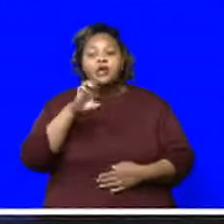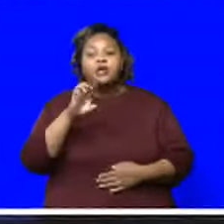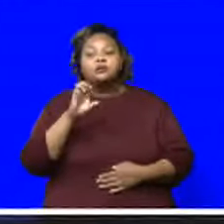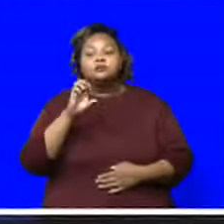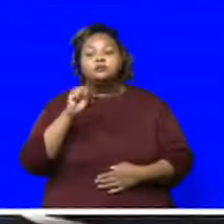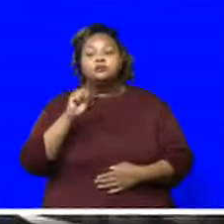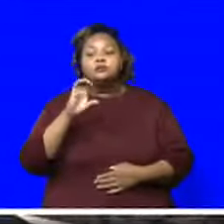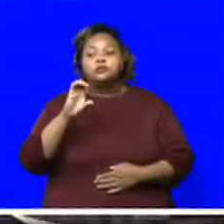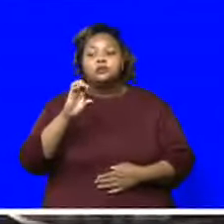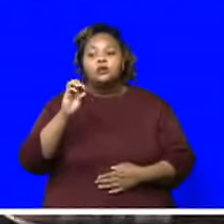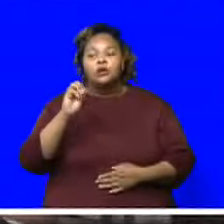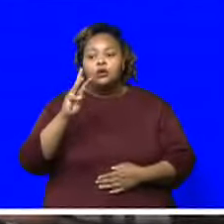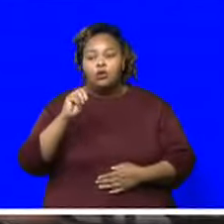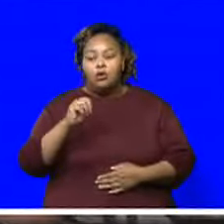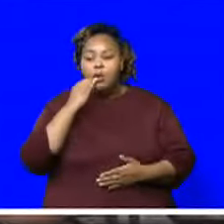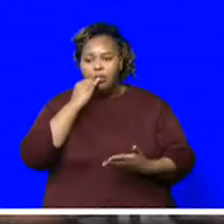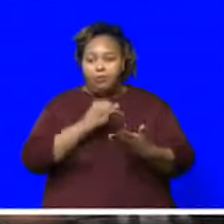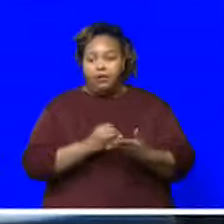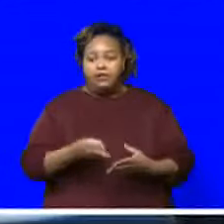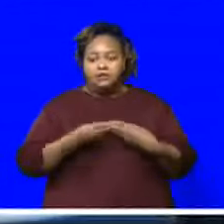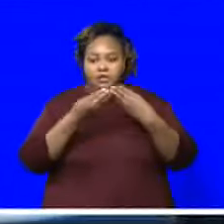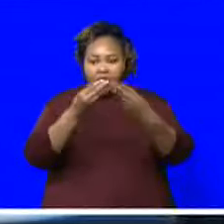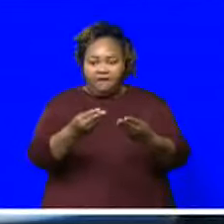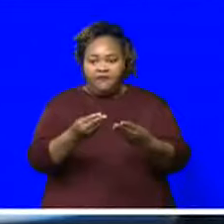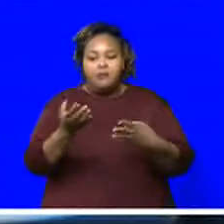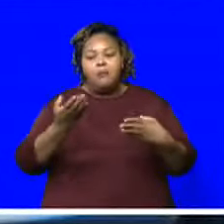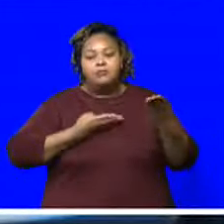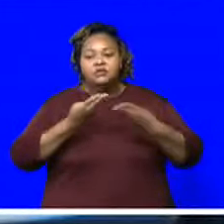courier service licenses for the first time.